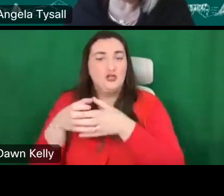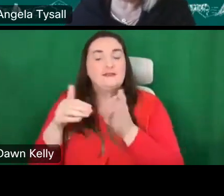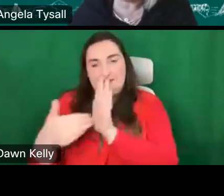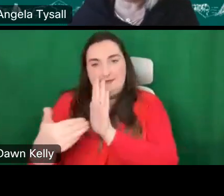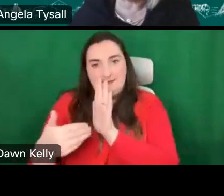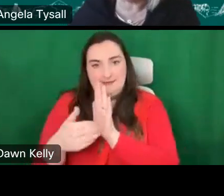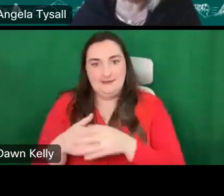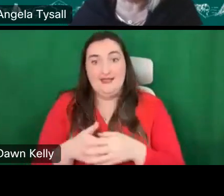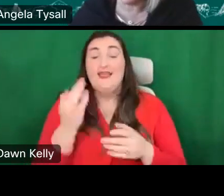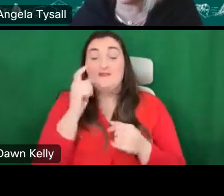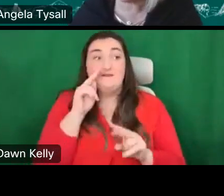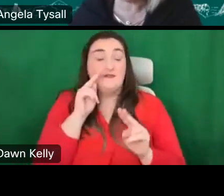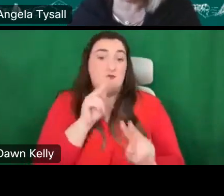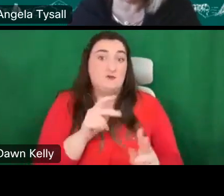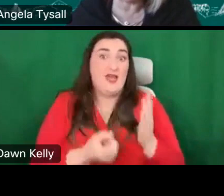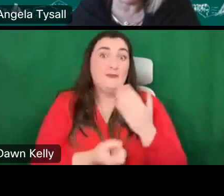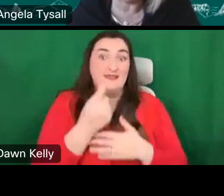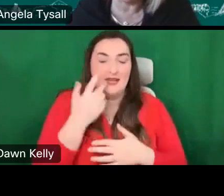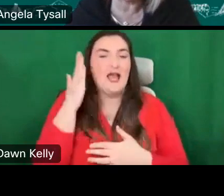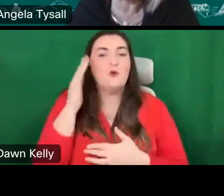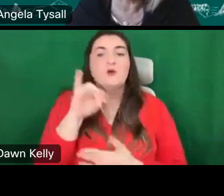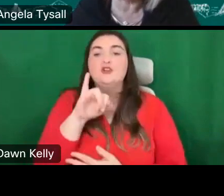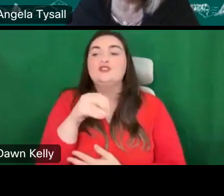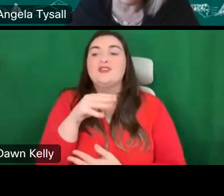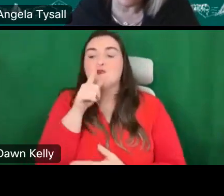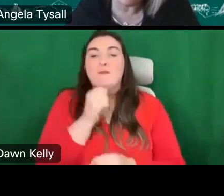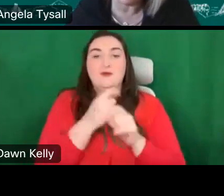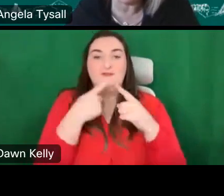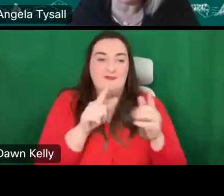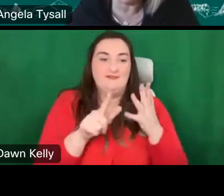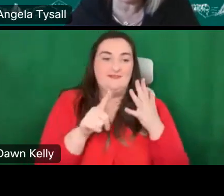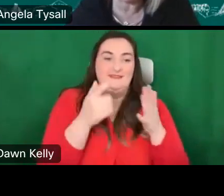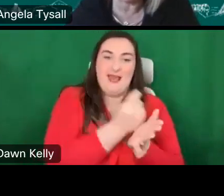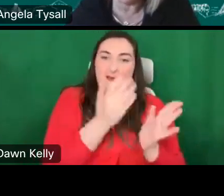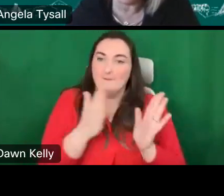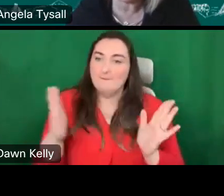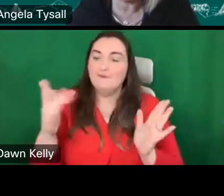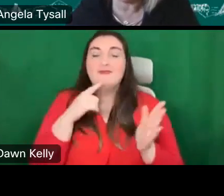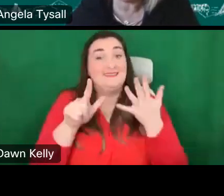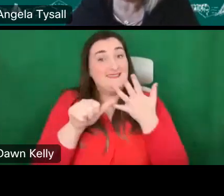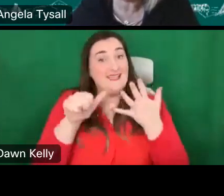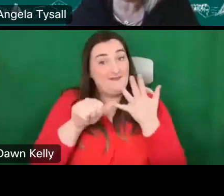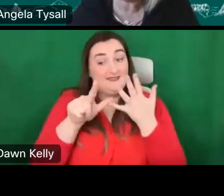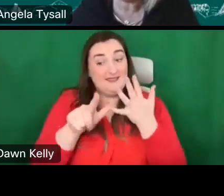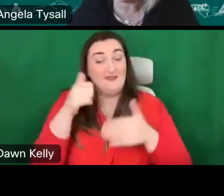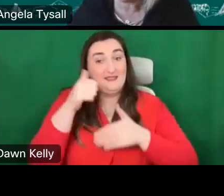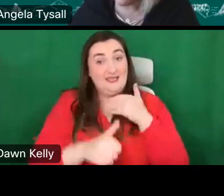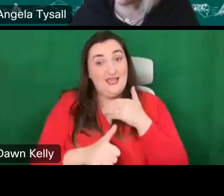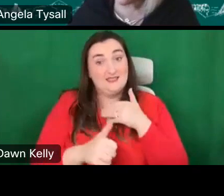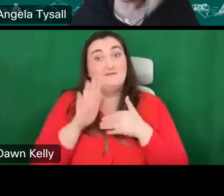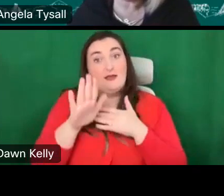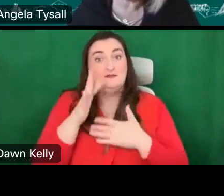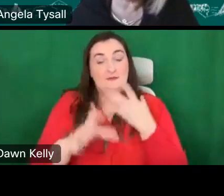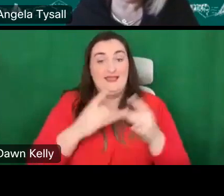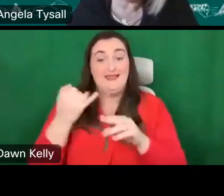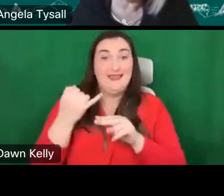incident, I know that Jeanette was talking about different timeframes. It's 7 days that notification for all these notifiable incidents must be made,